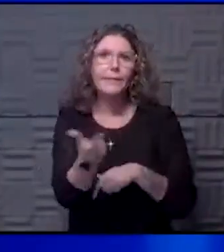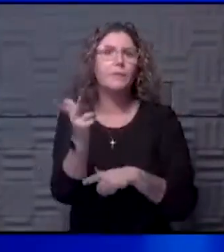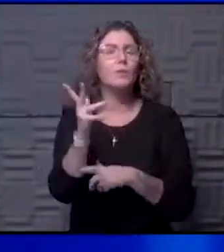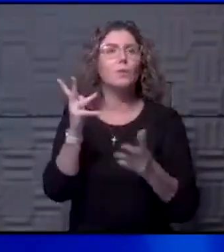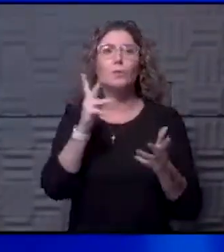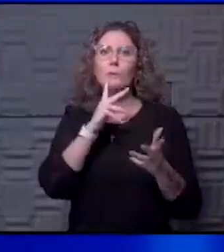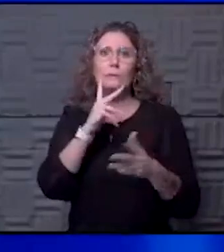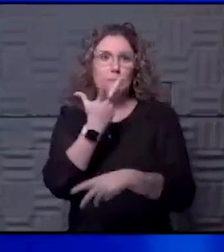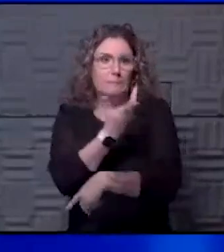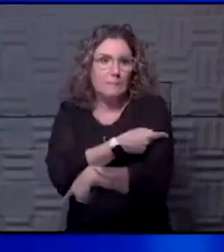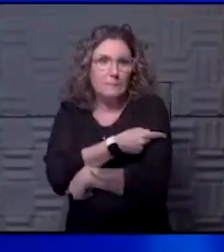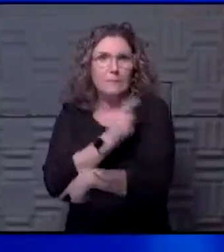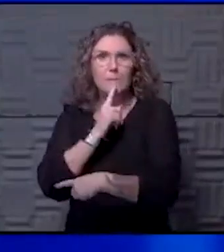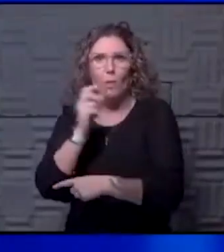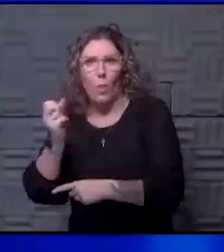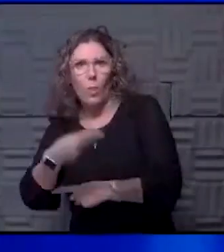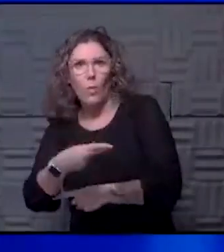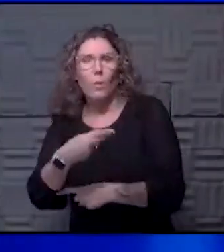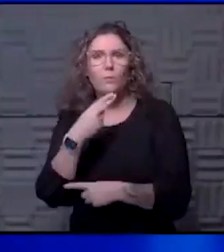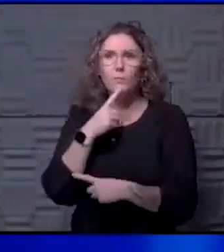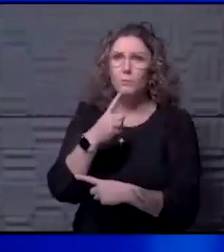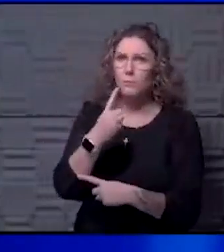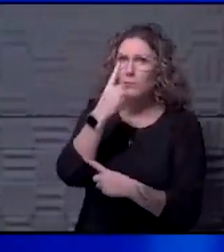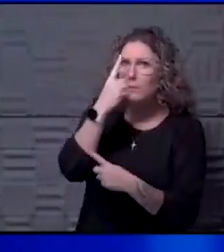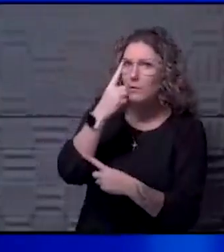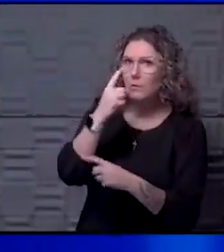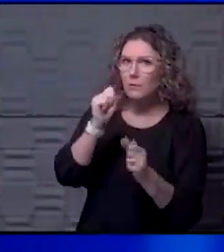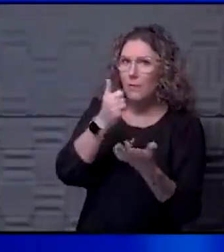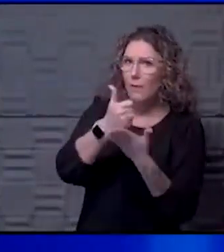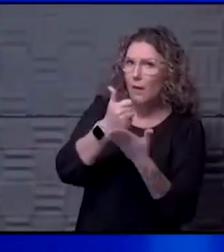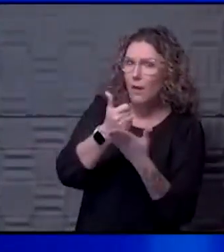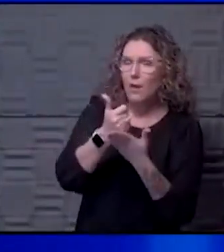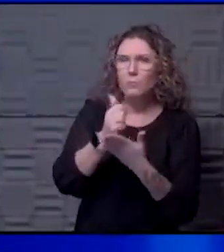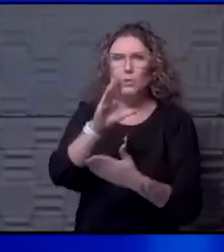away. Do you think that this could help? And just what are your thoughts?